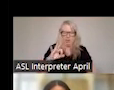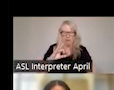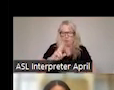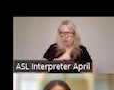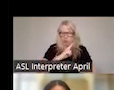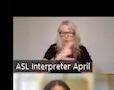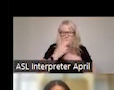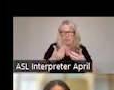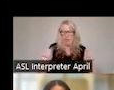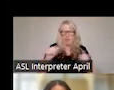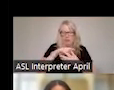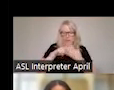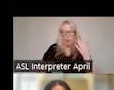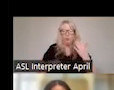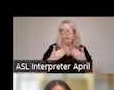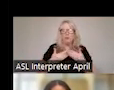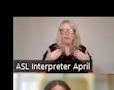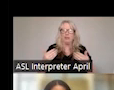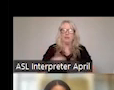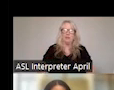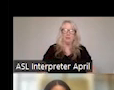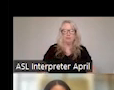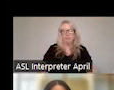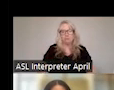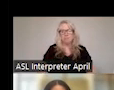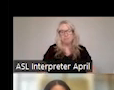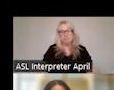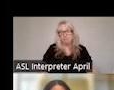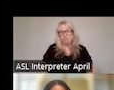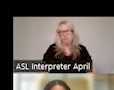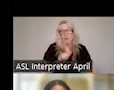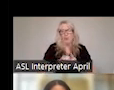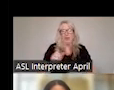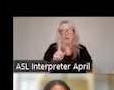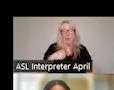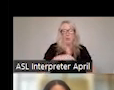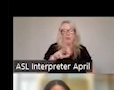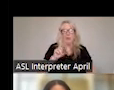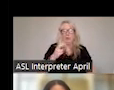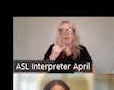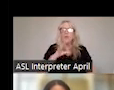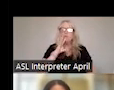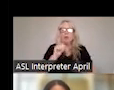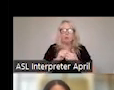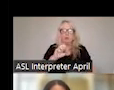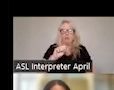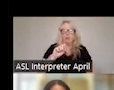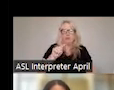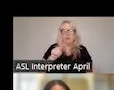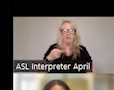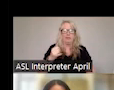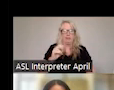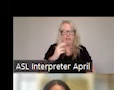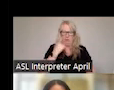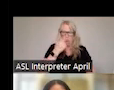those things. So that's where we're at. And I've talked about this with Stephanie, is that if you look at our website, it's a little